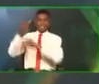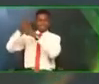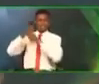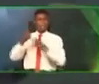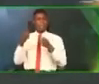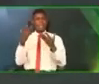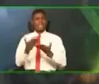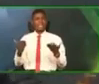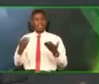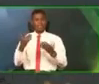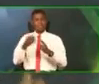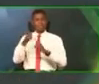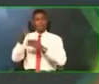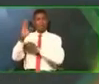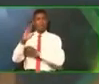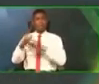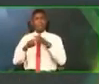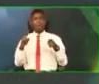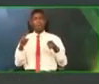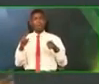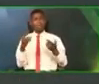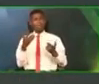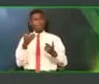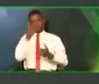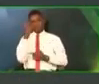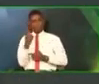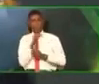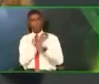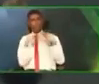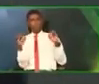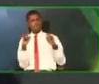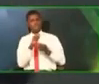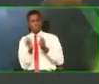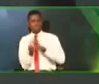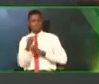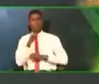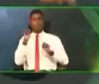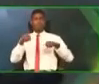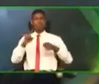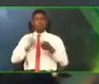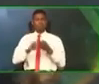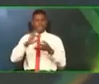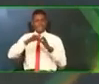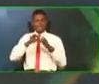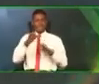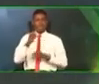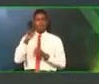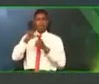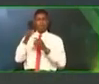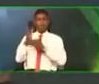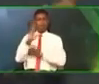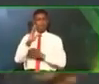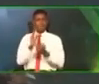but because they ignored transformation, they were not able to interpret the speakings of God with accuracy. So their